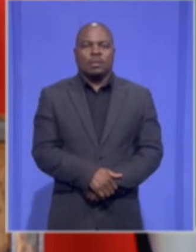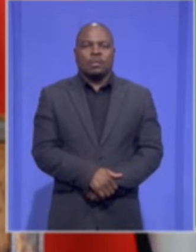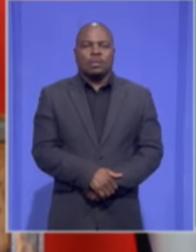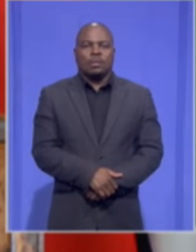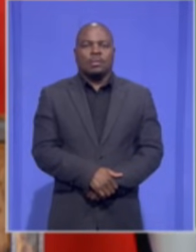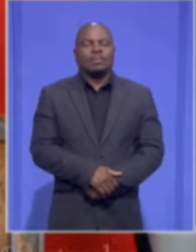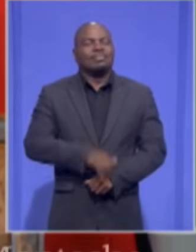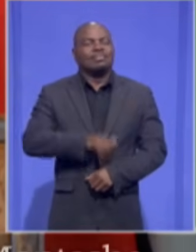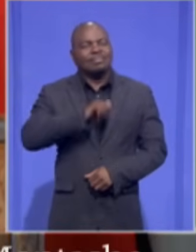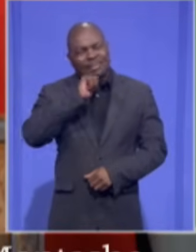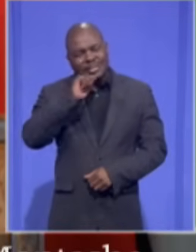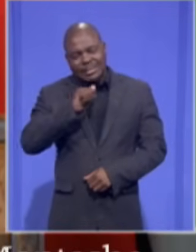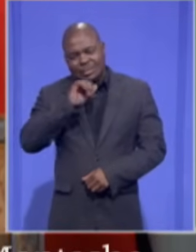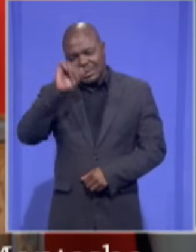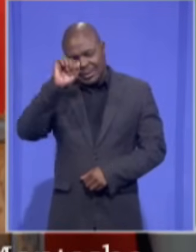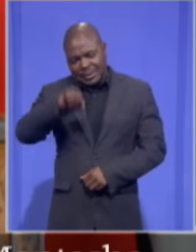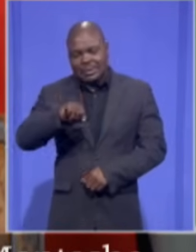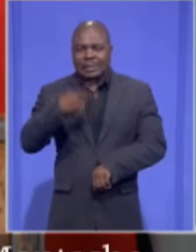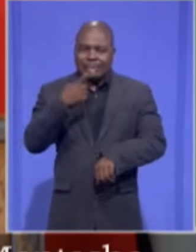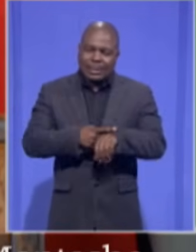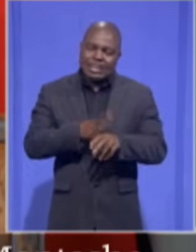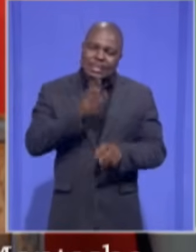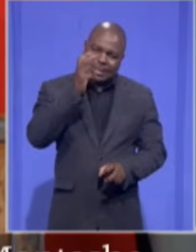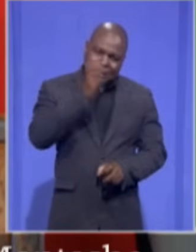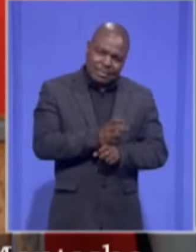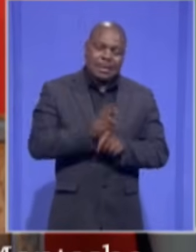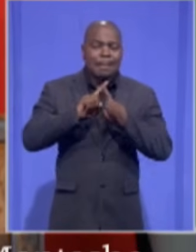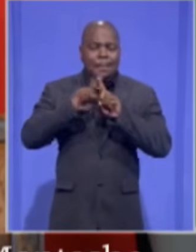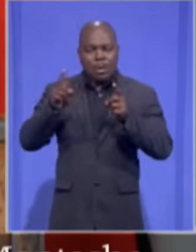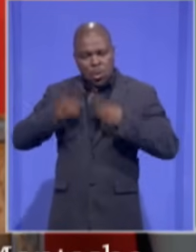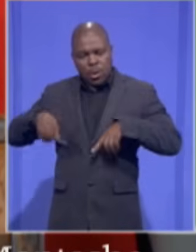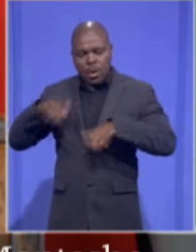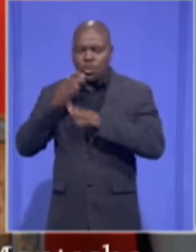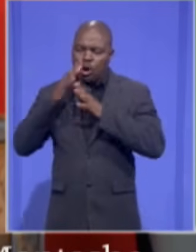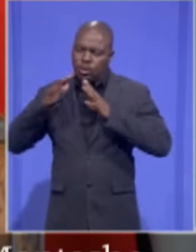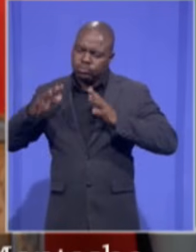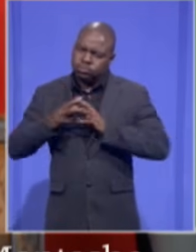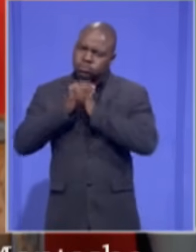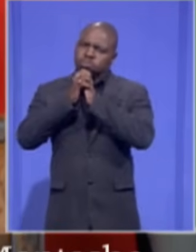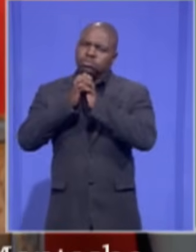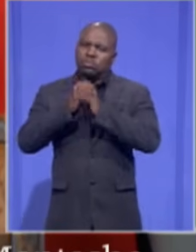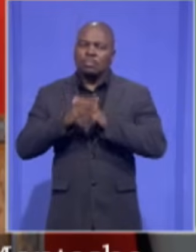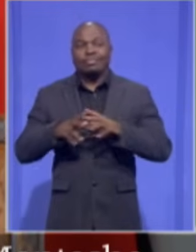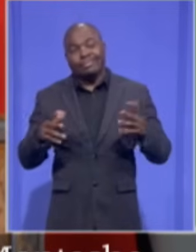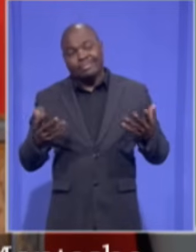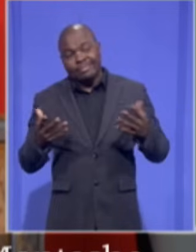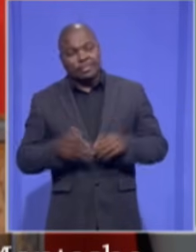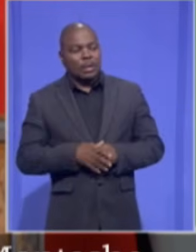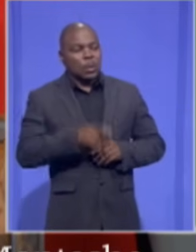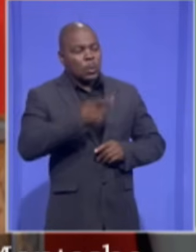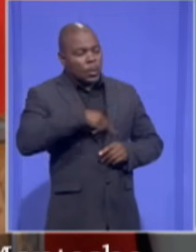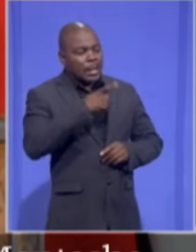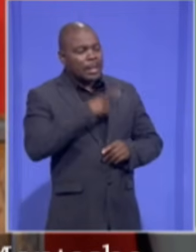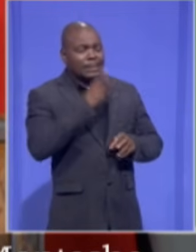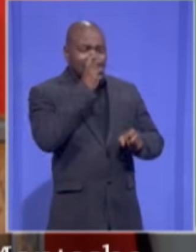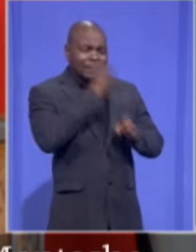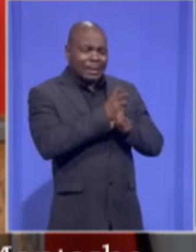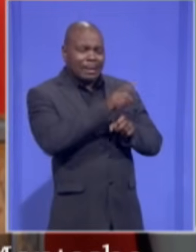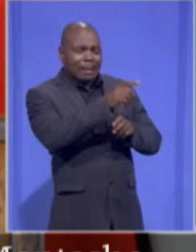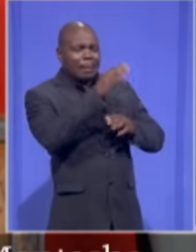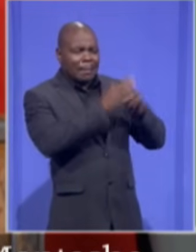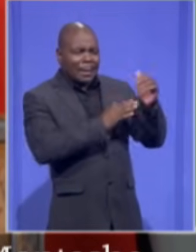No matter how difficult times may be, let us stand united. Let us not turn away from the difficult task